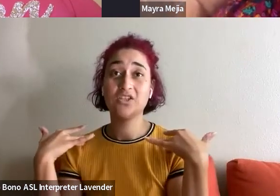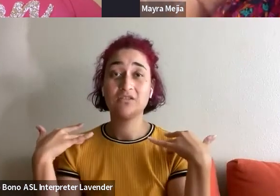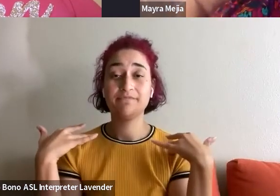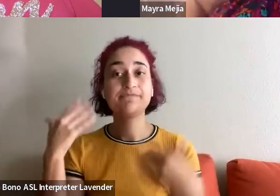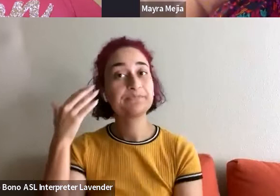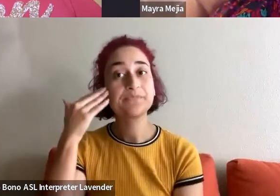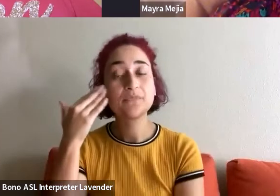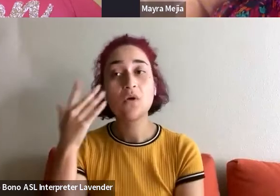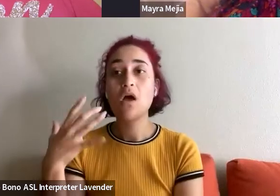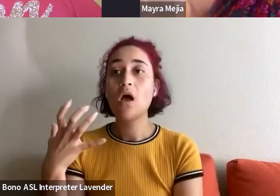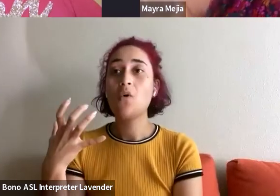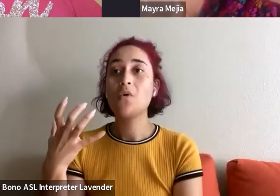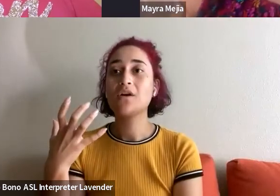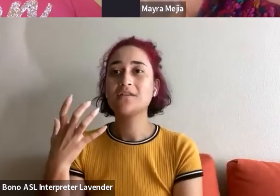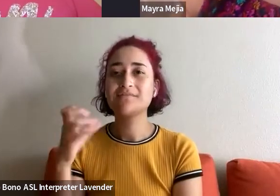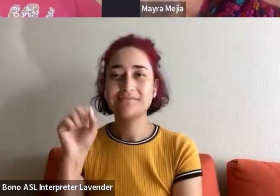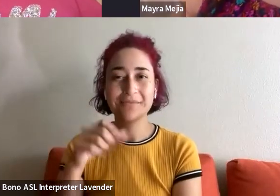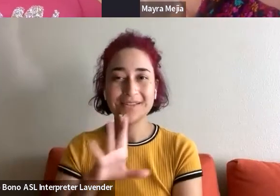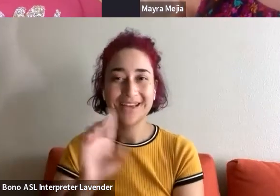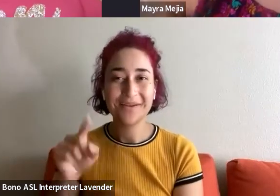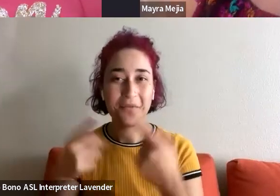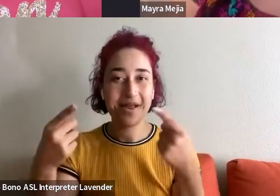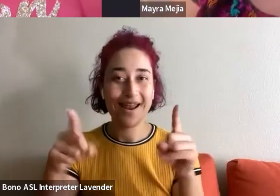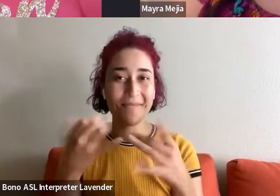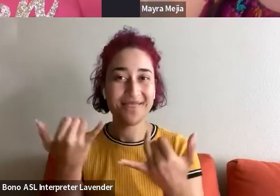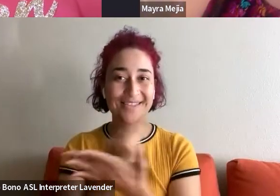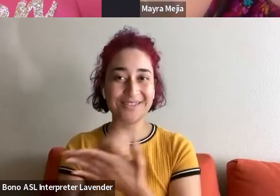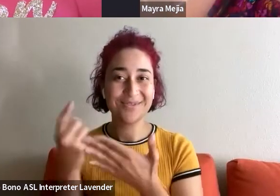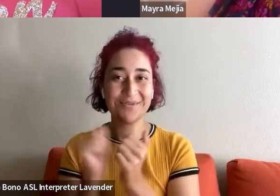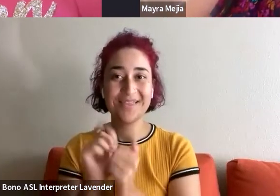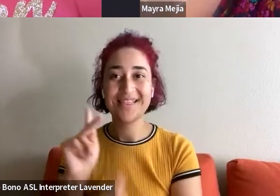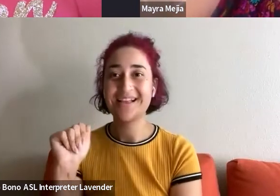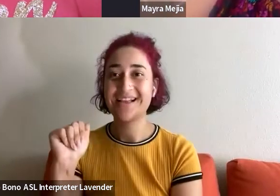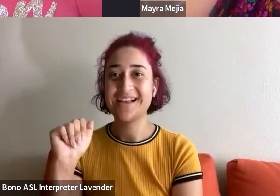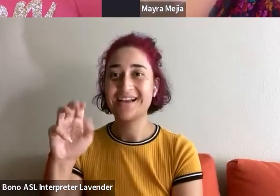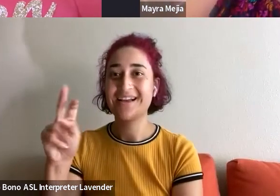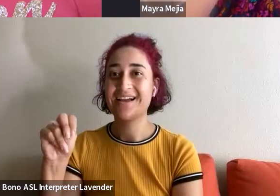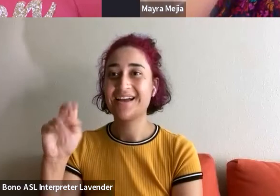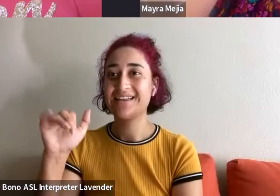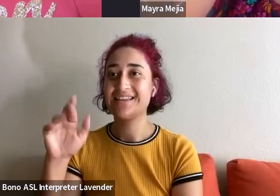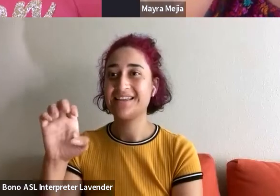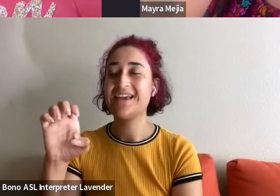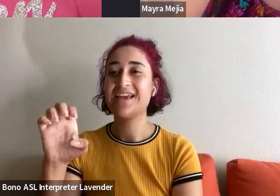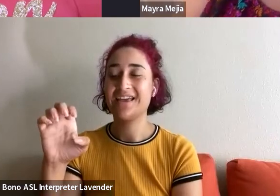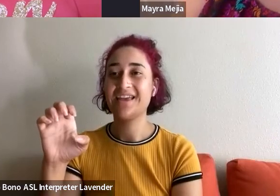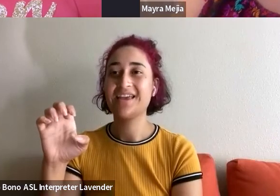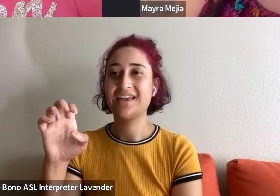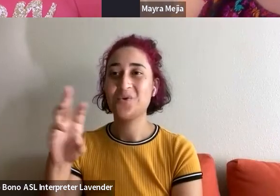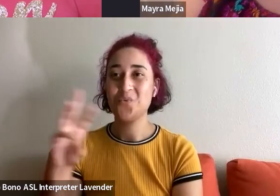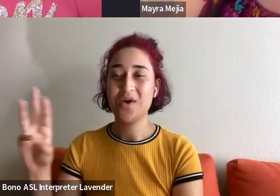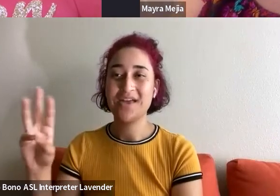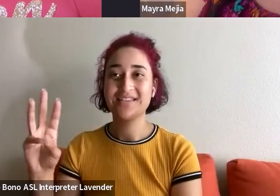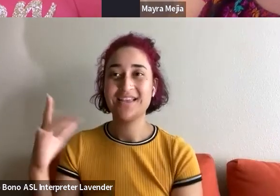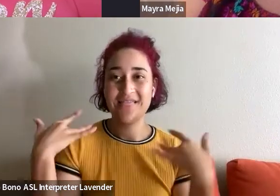I want to can we talk about what happened this week with Kanye West and the fashion